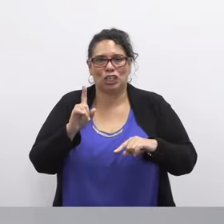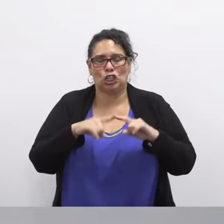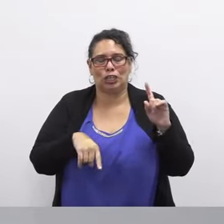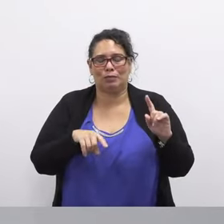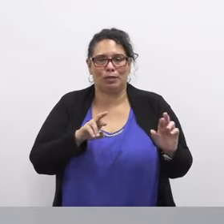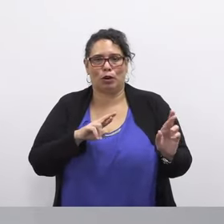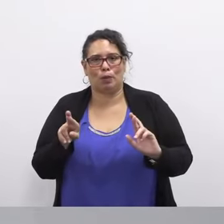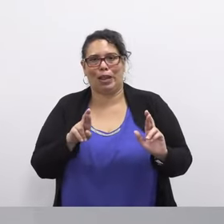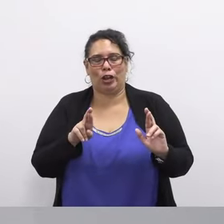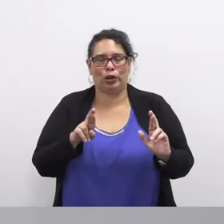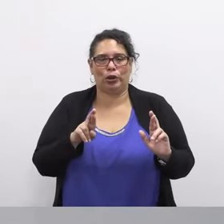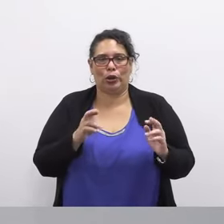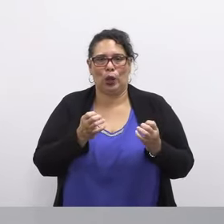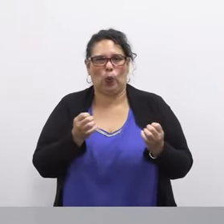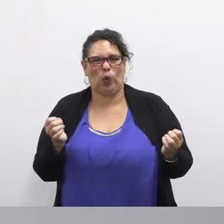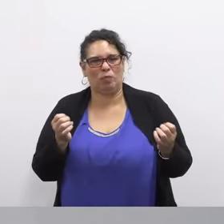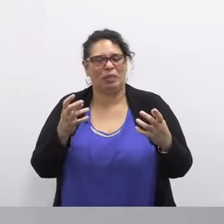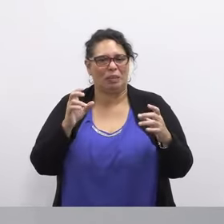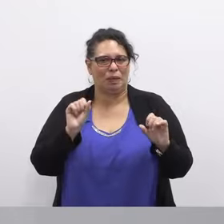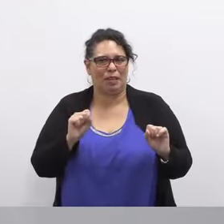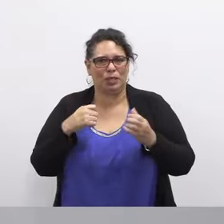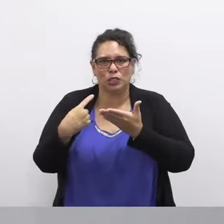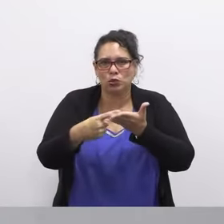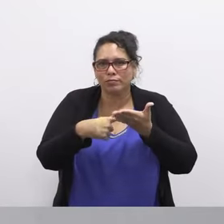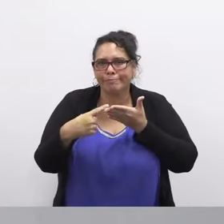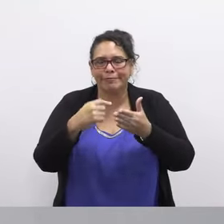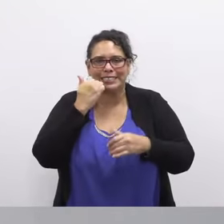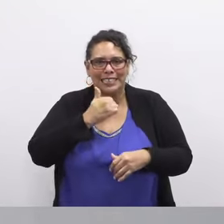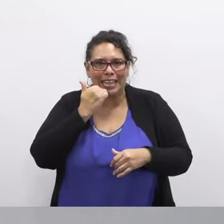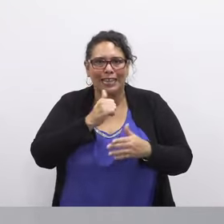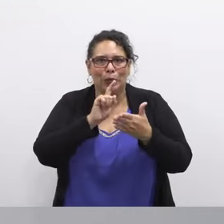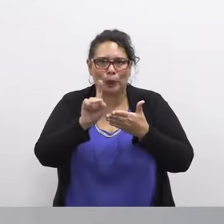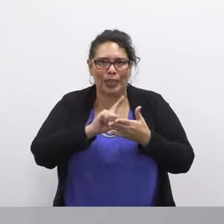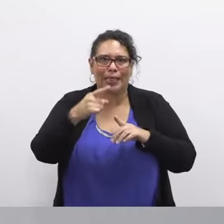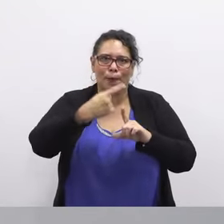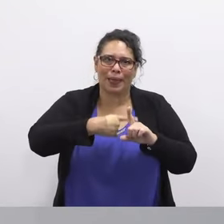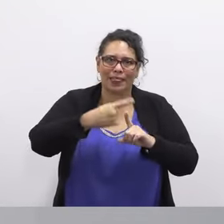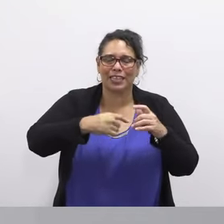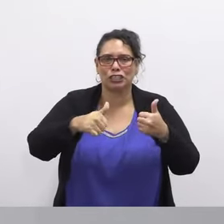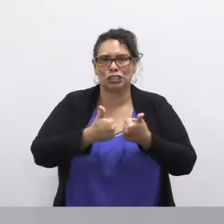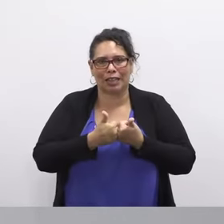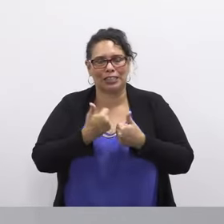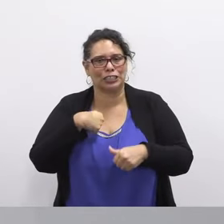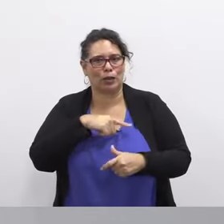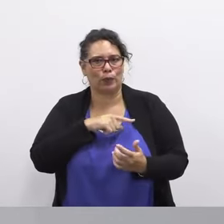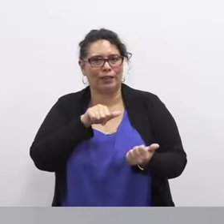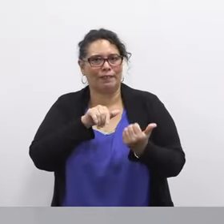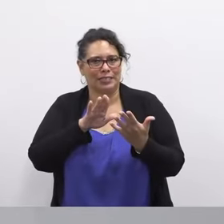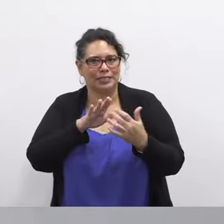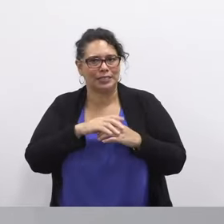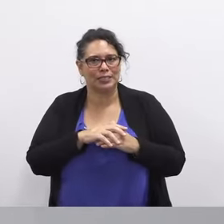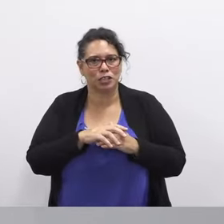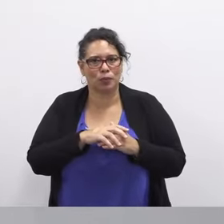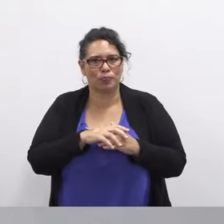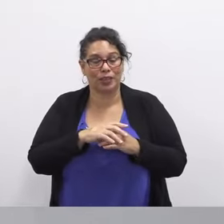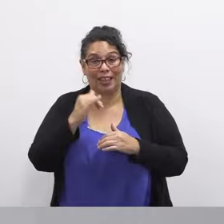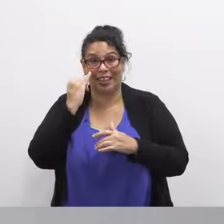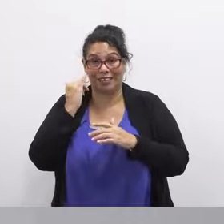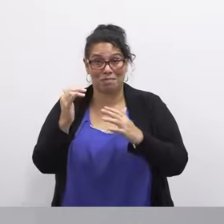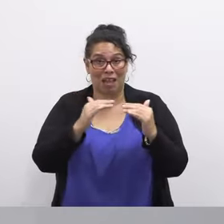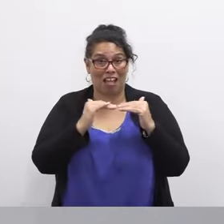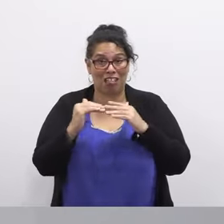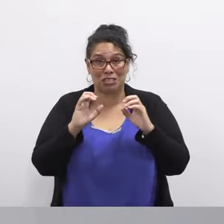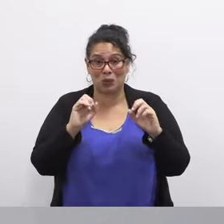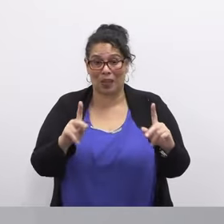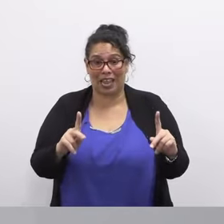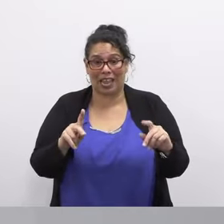equipped to be able to address all the daily, weekly, and monthly challenges that we're facing. So if my colleagues are okay with